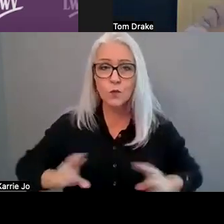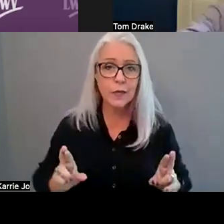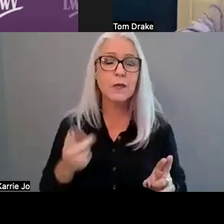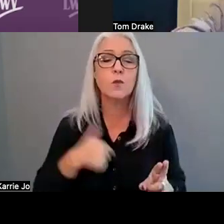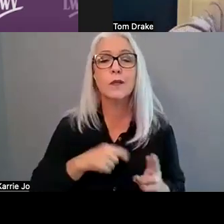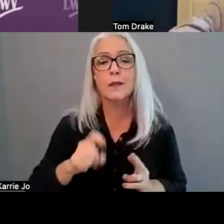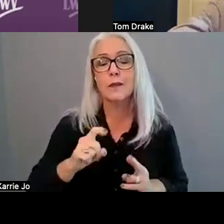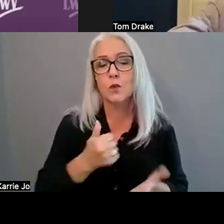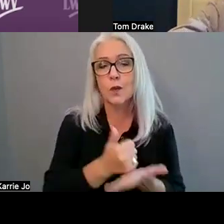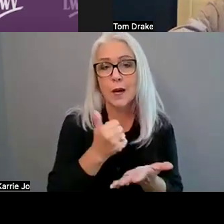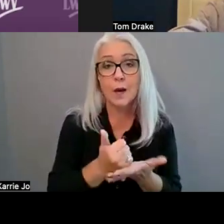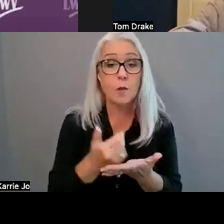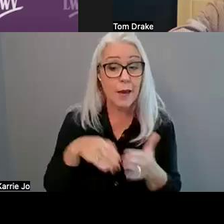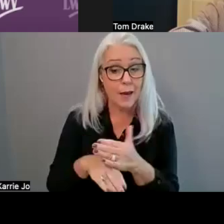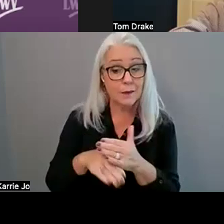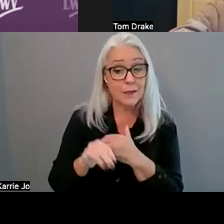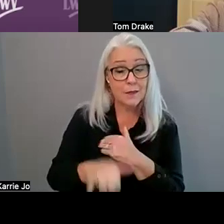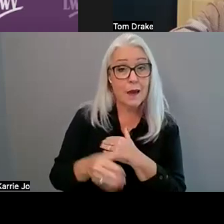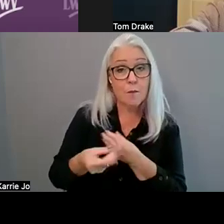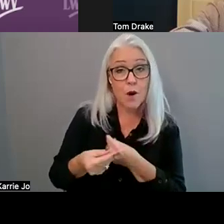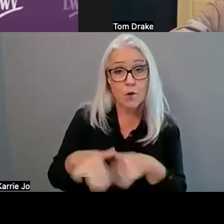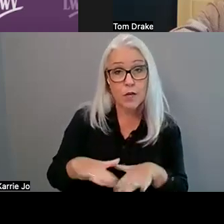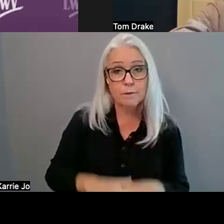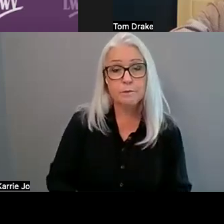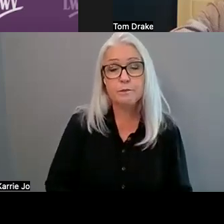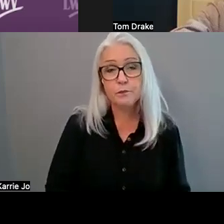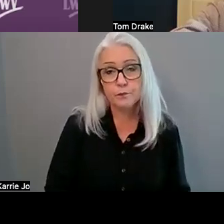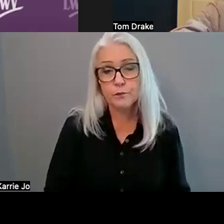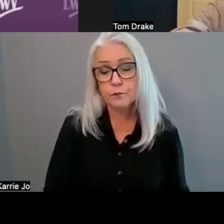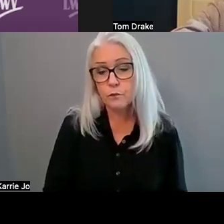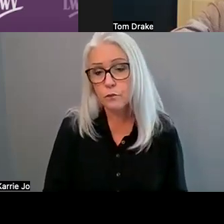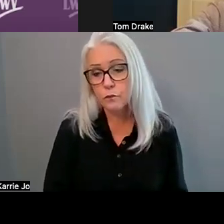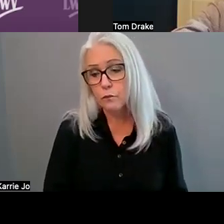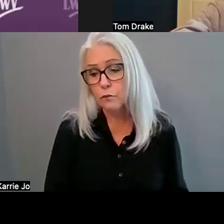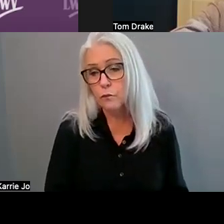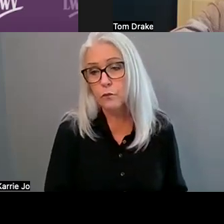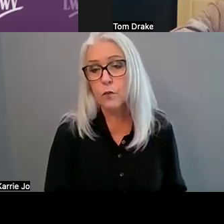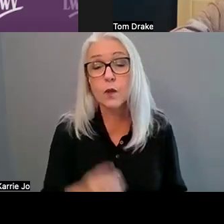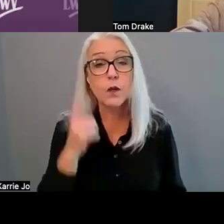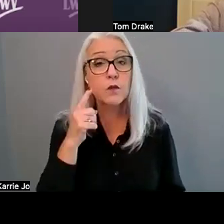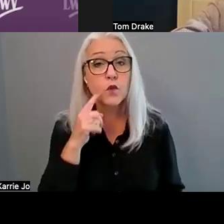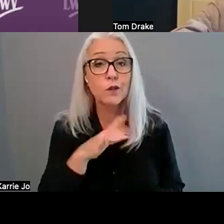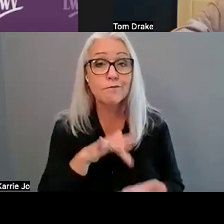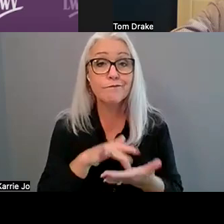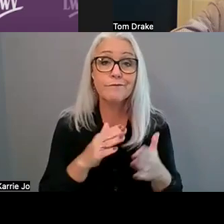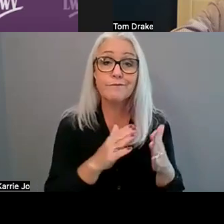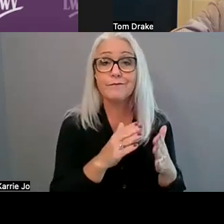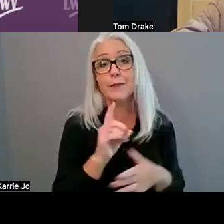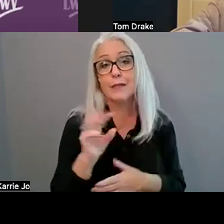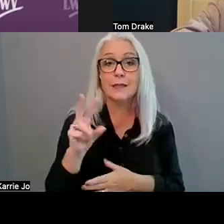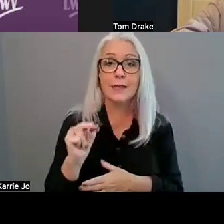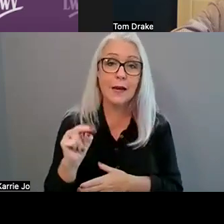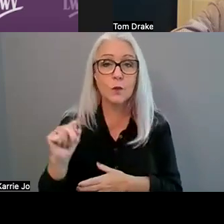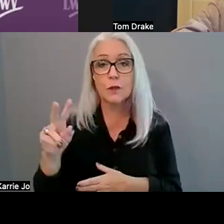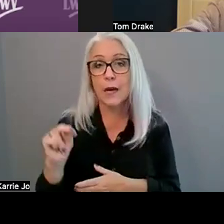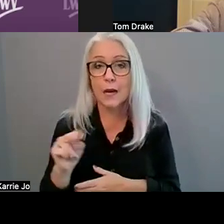them with access to the property. In terms of the downtown, though, I really want to make sure that whatever